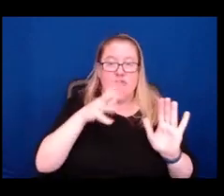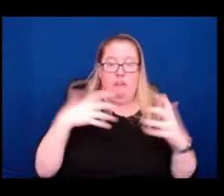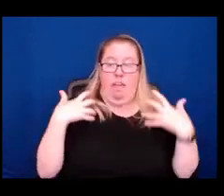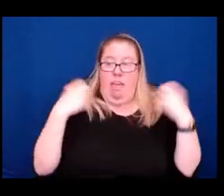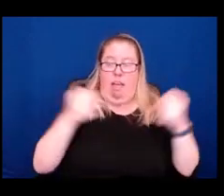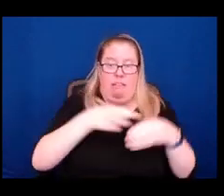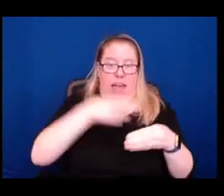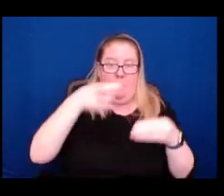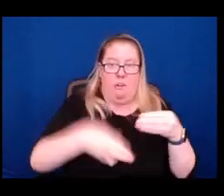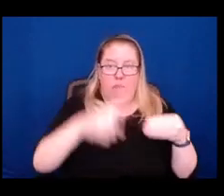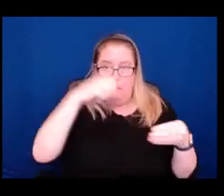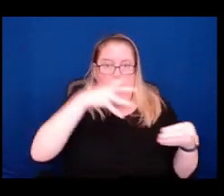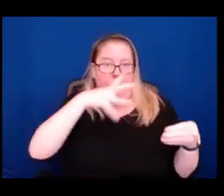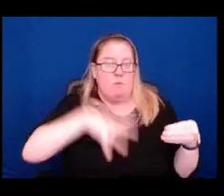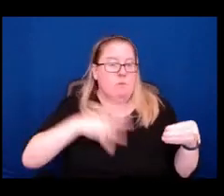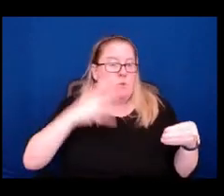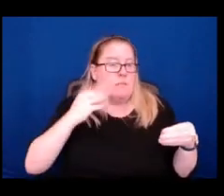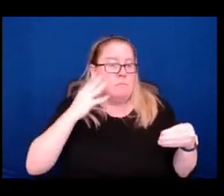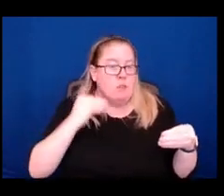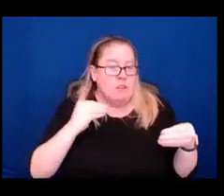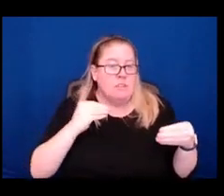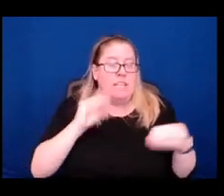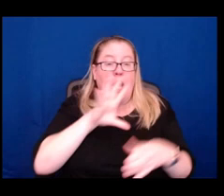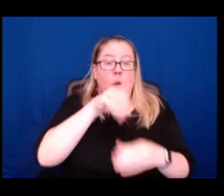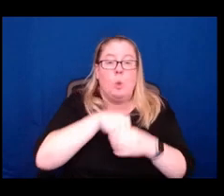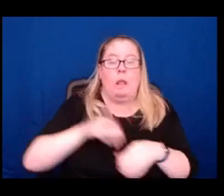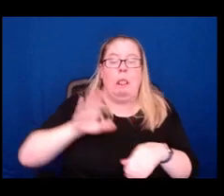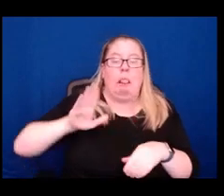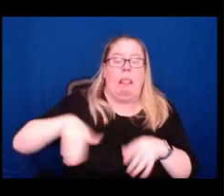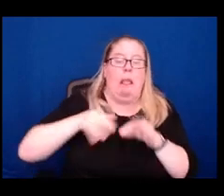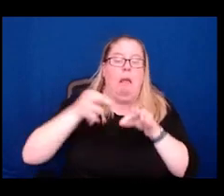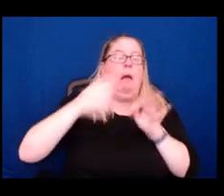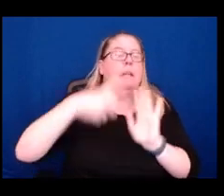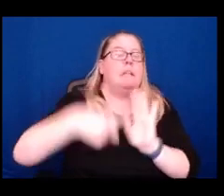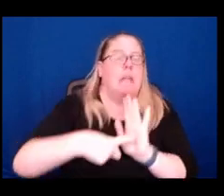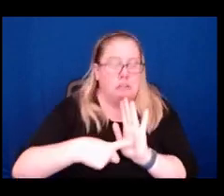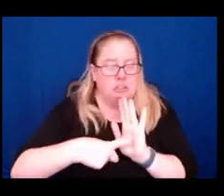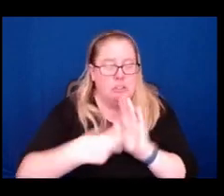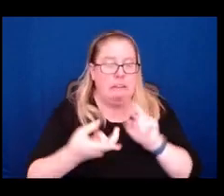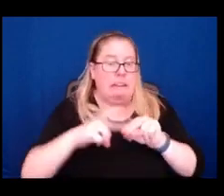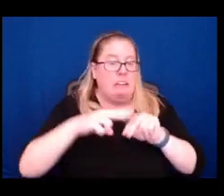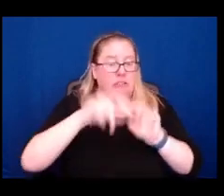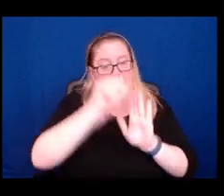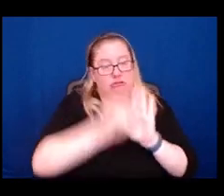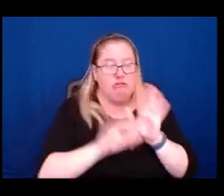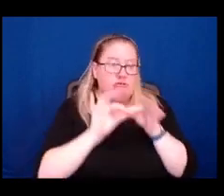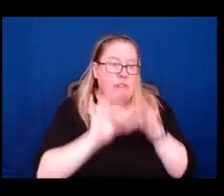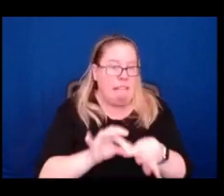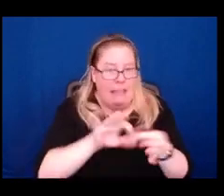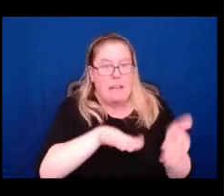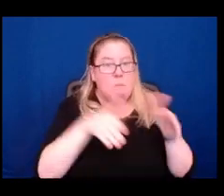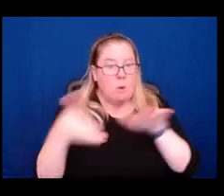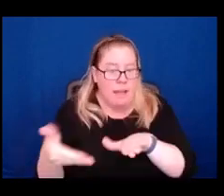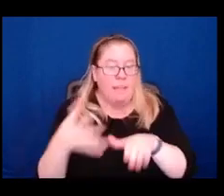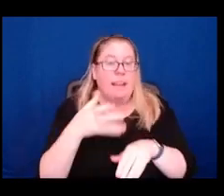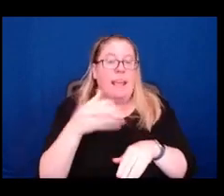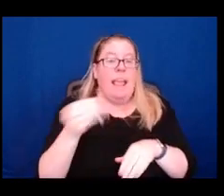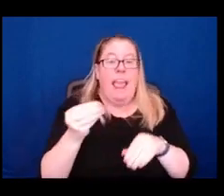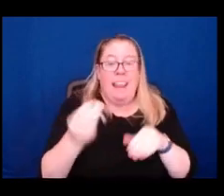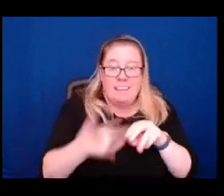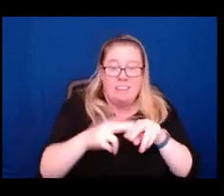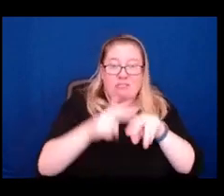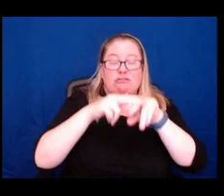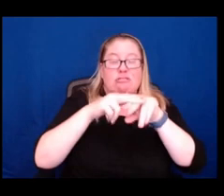Black women who experience them, including late detections of diagnosis, increased rates of surgery-related mortality,